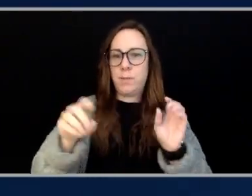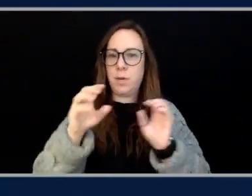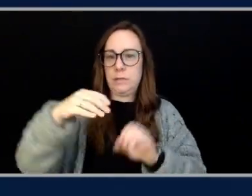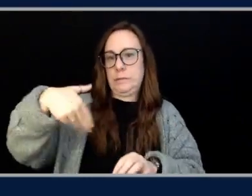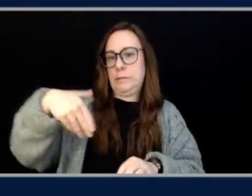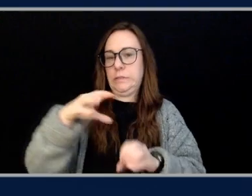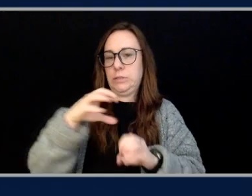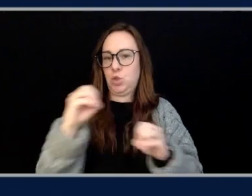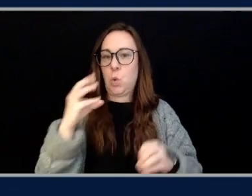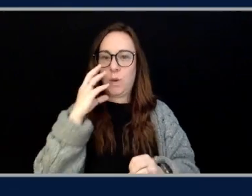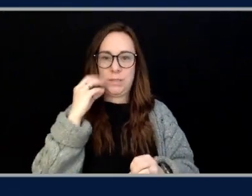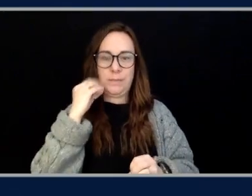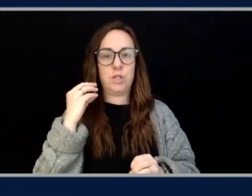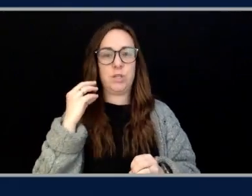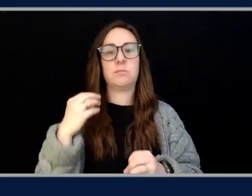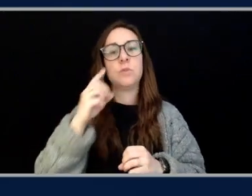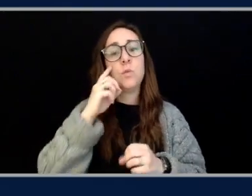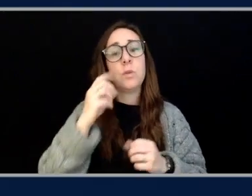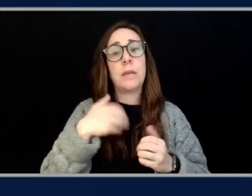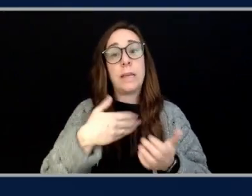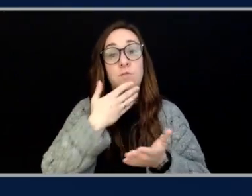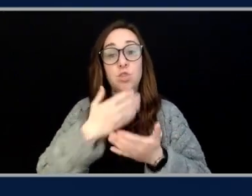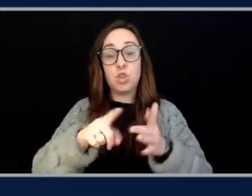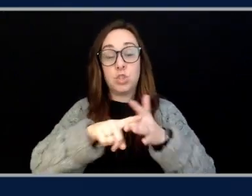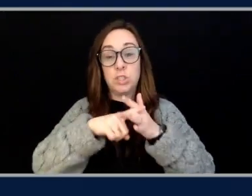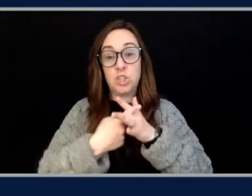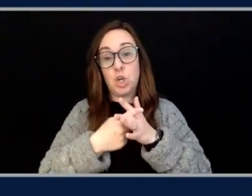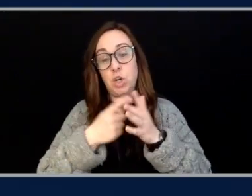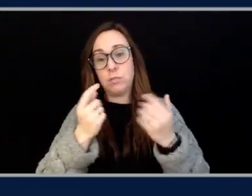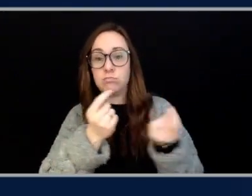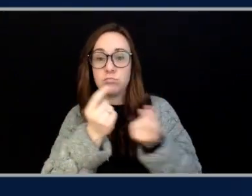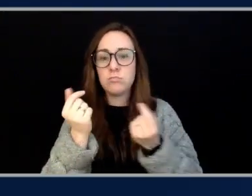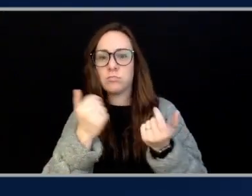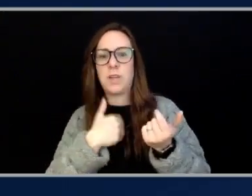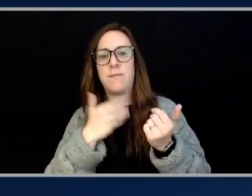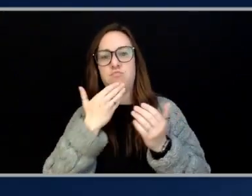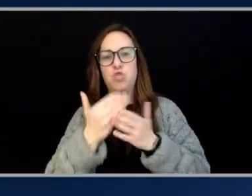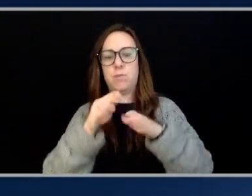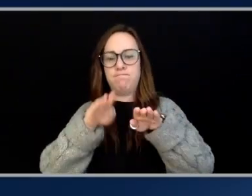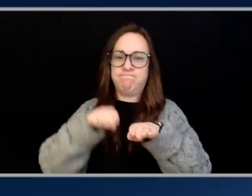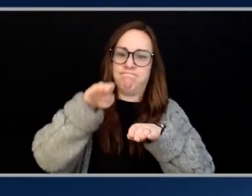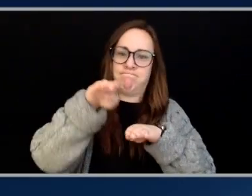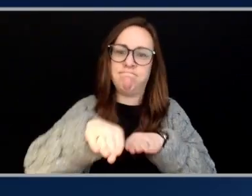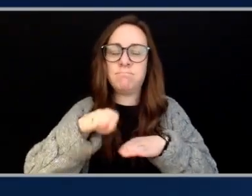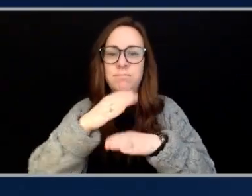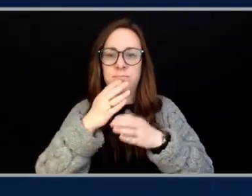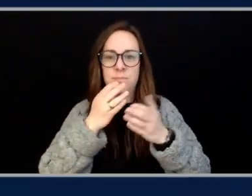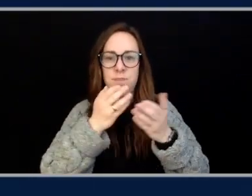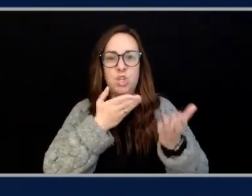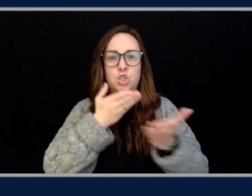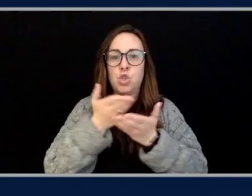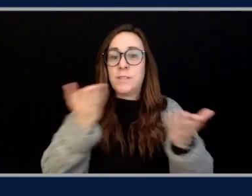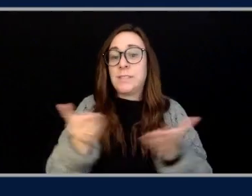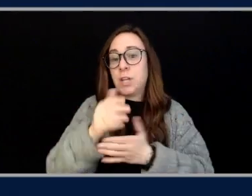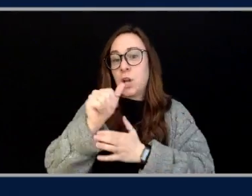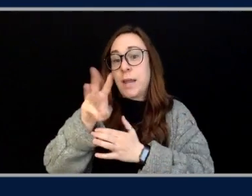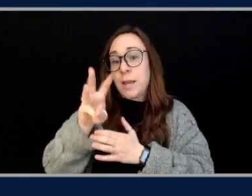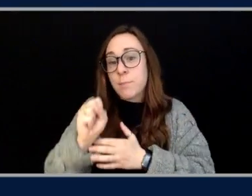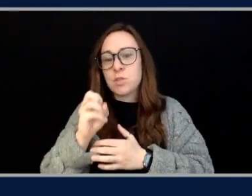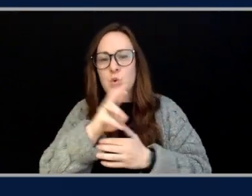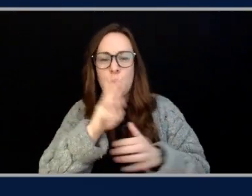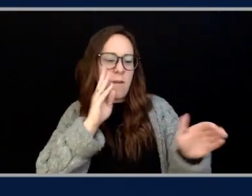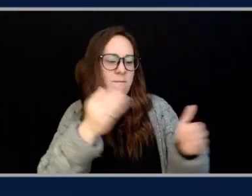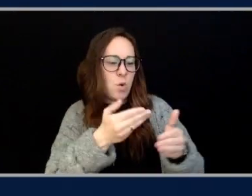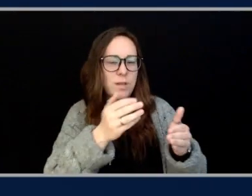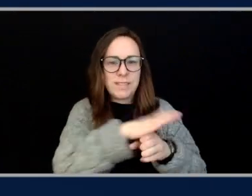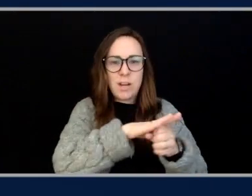think that there's a good starting place? Like, is there a ground level service at AWS or focus area that someone should start